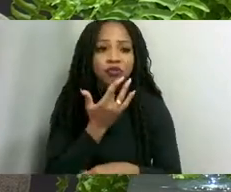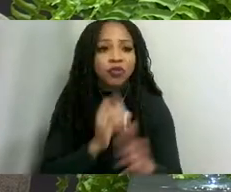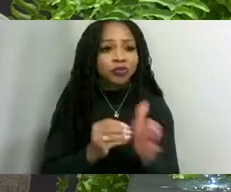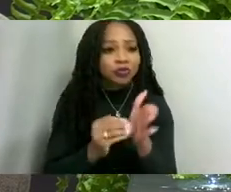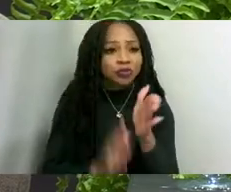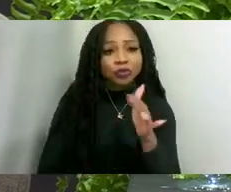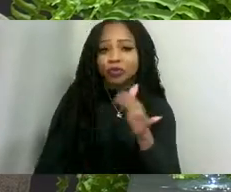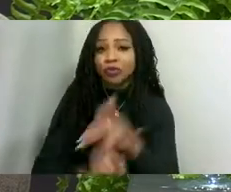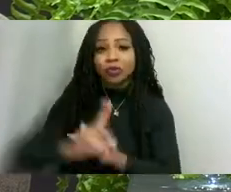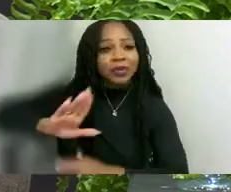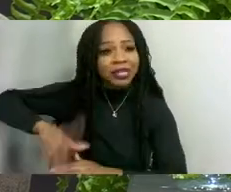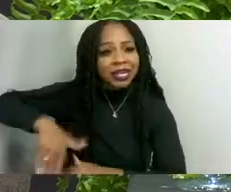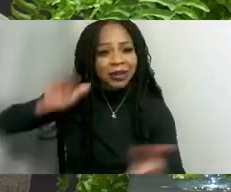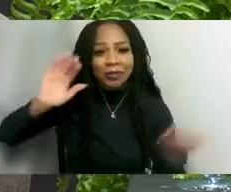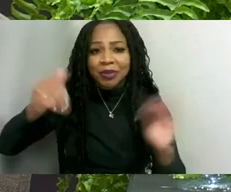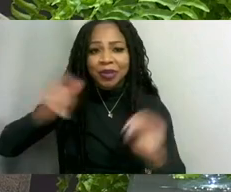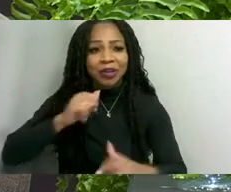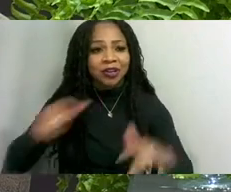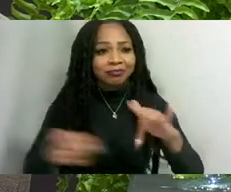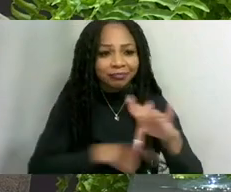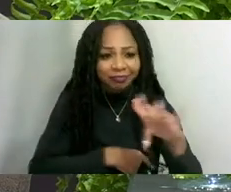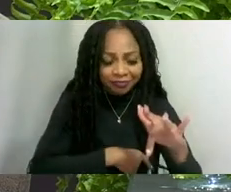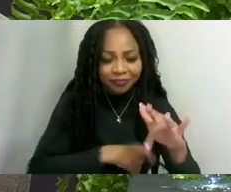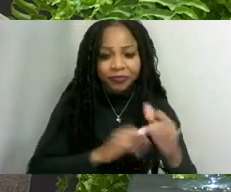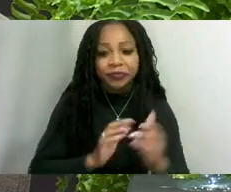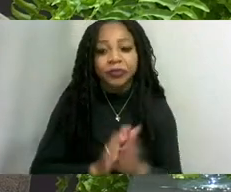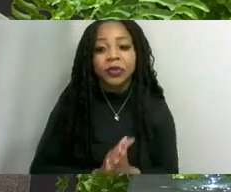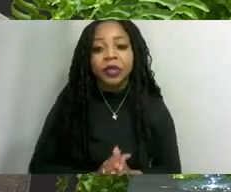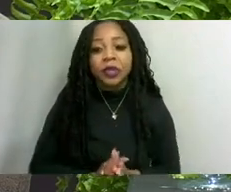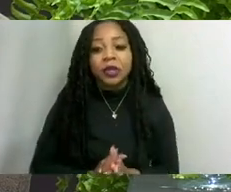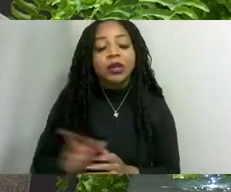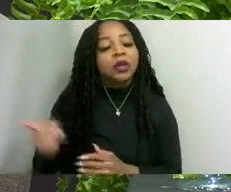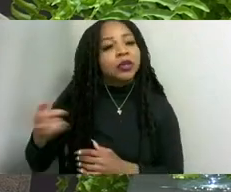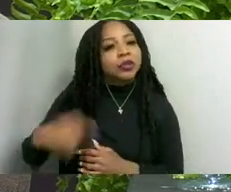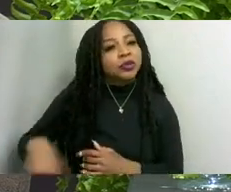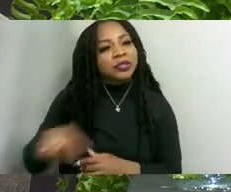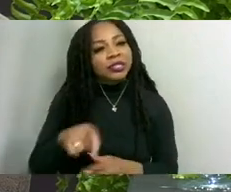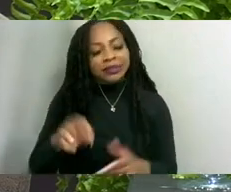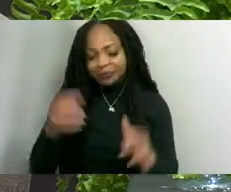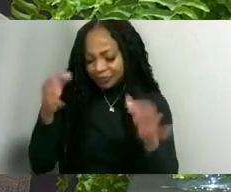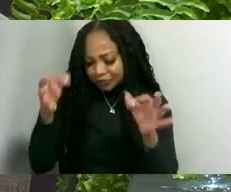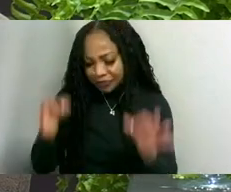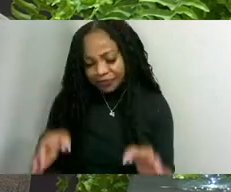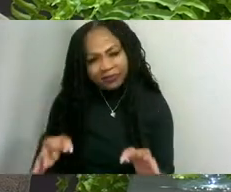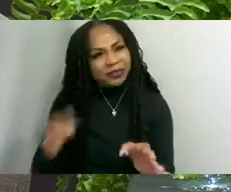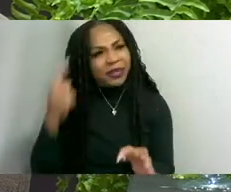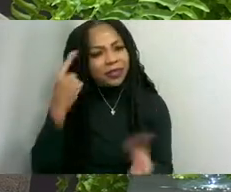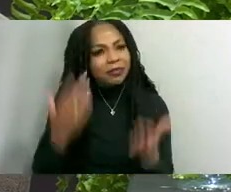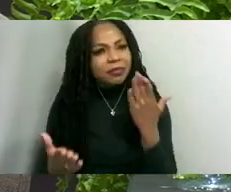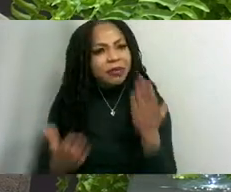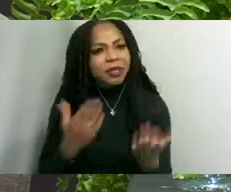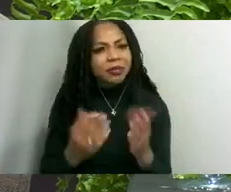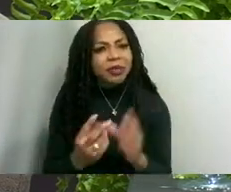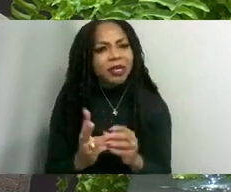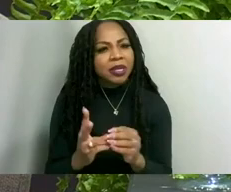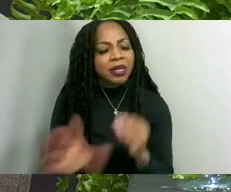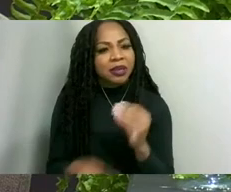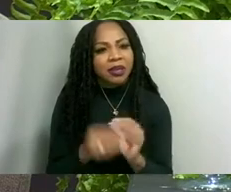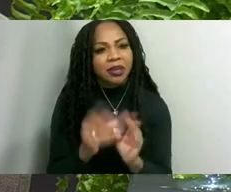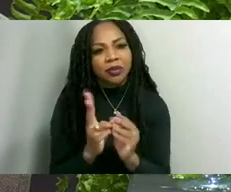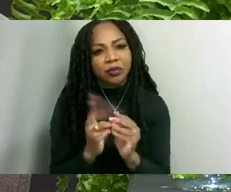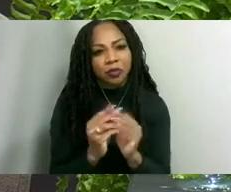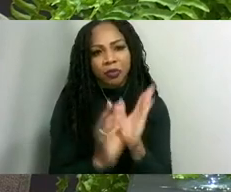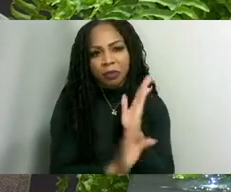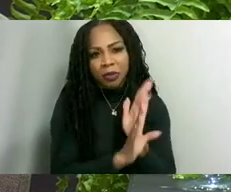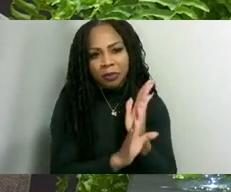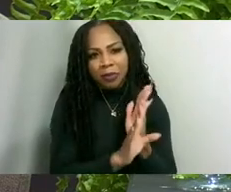all. And since then, since they've decided that, and they had another, I don't know, maybe two buses. You should